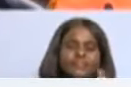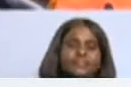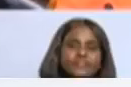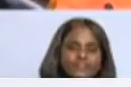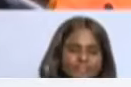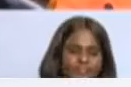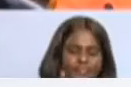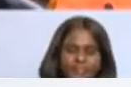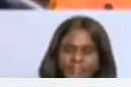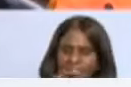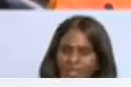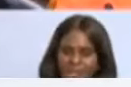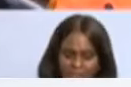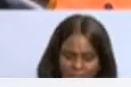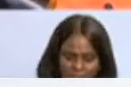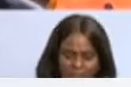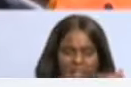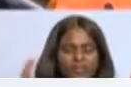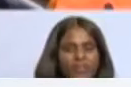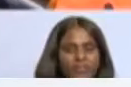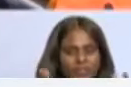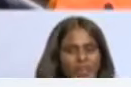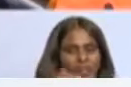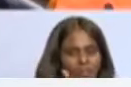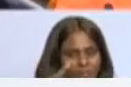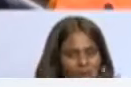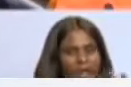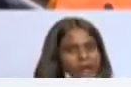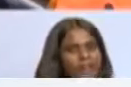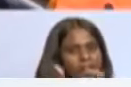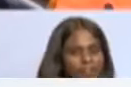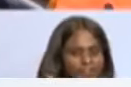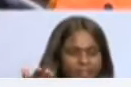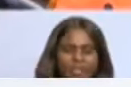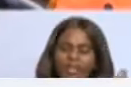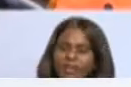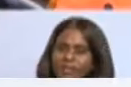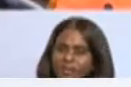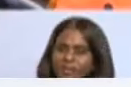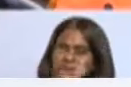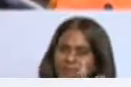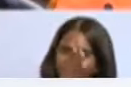Recently, we promoted preferential procurement regulations aimed at